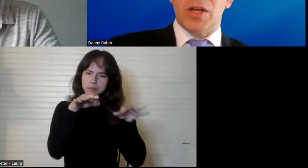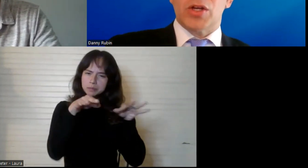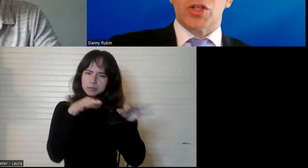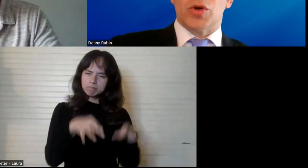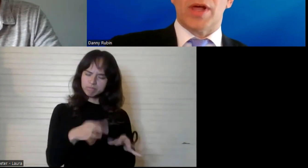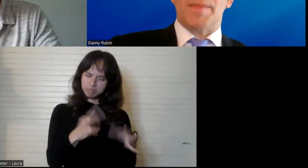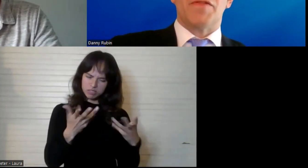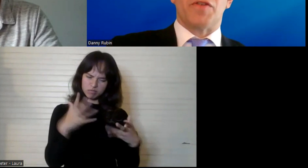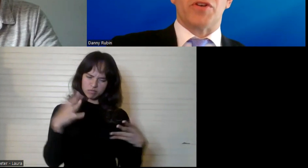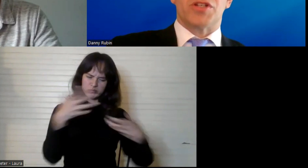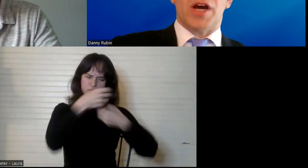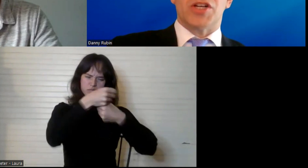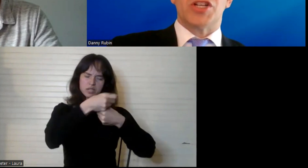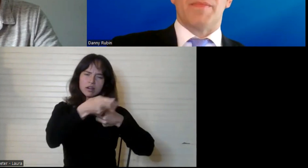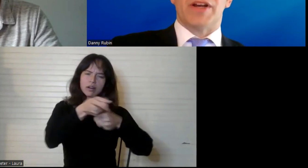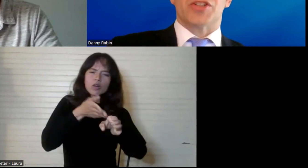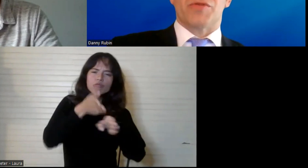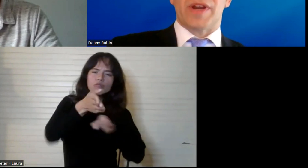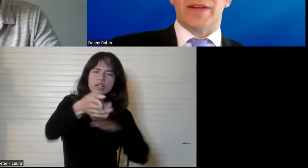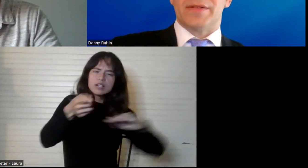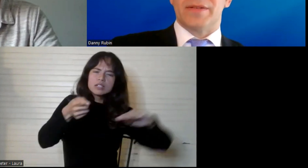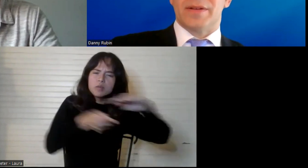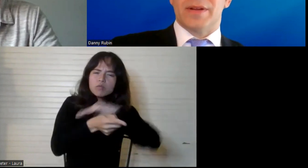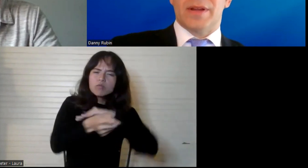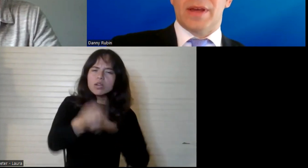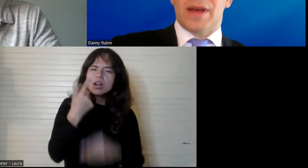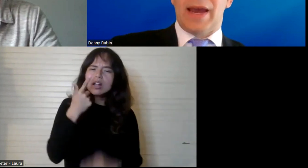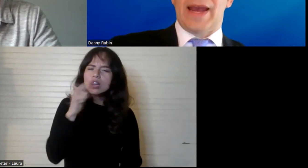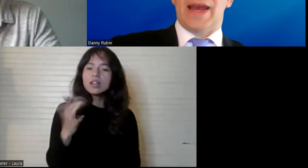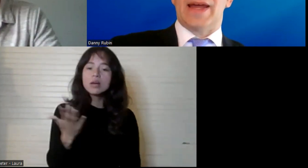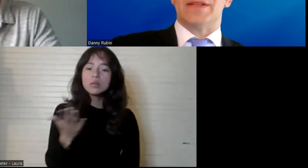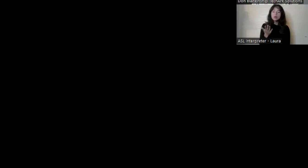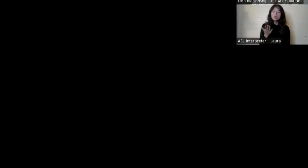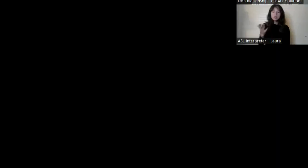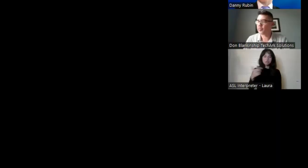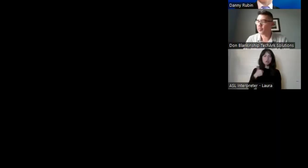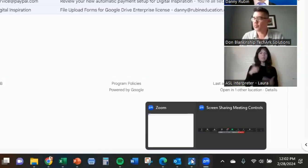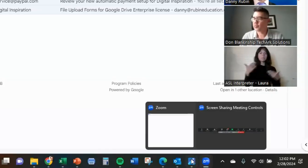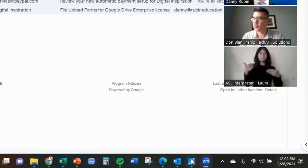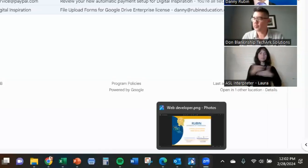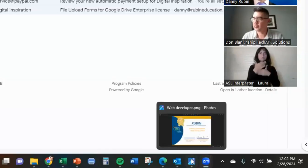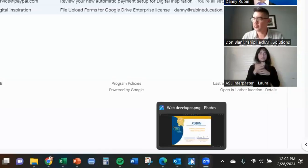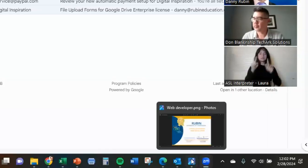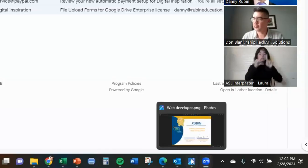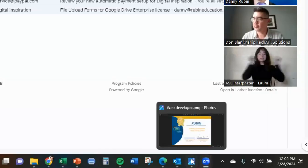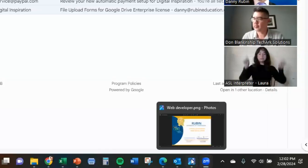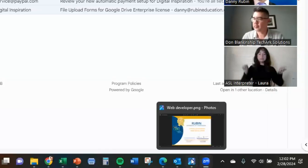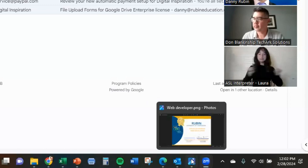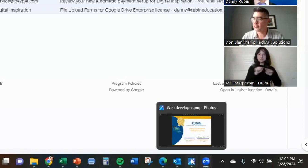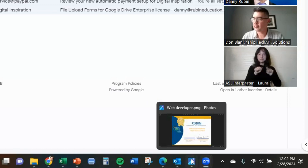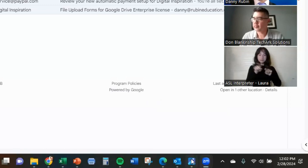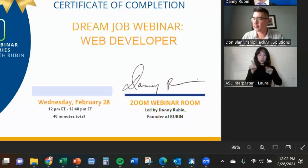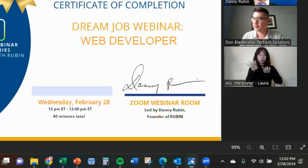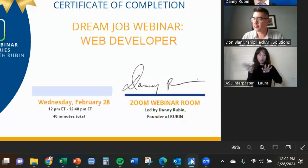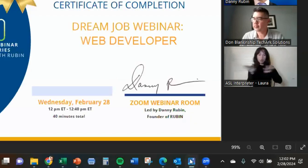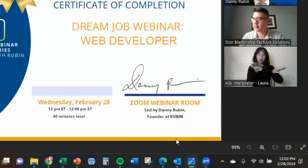exploration. So let me first share my screen. And the first thing I want to